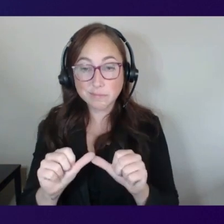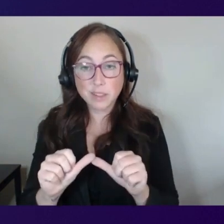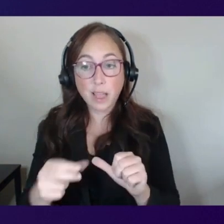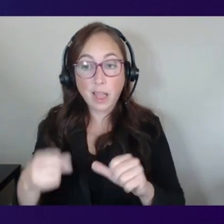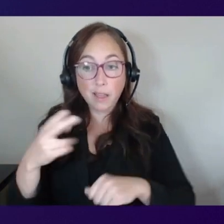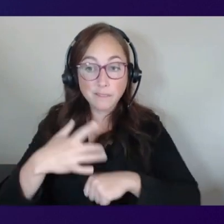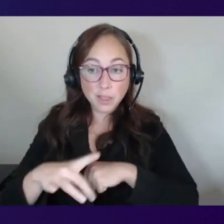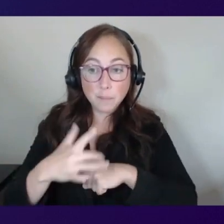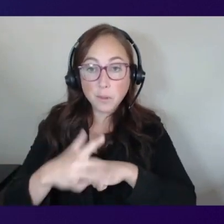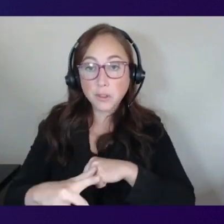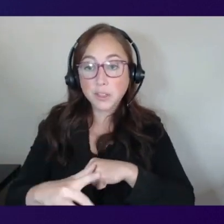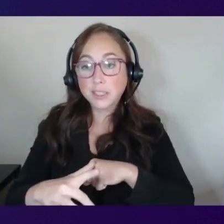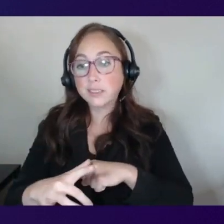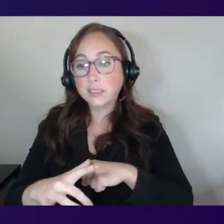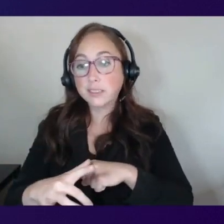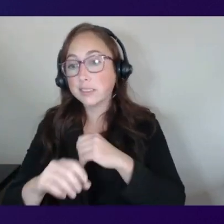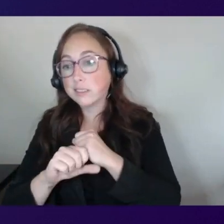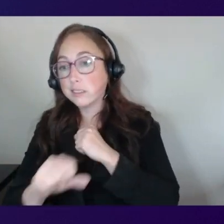center extensions,